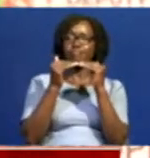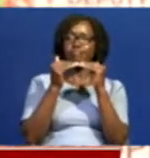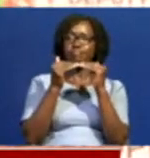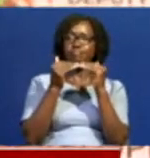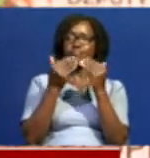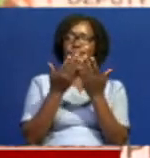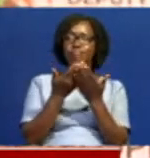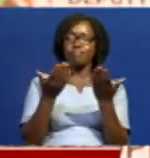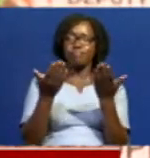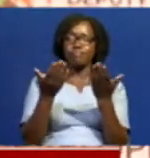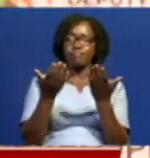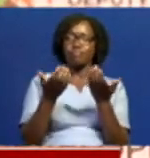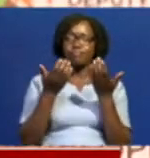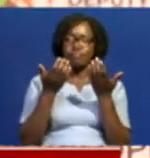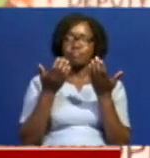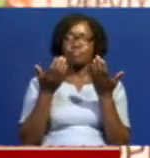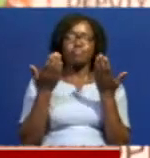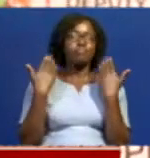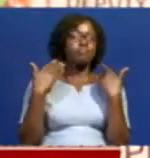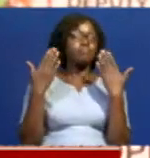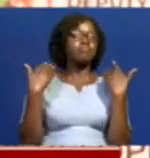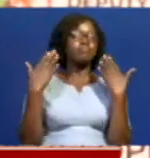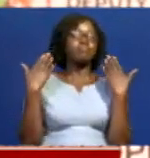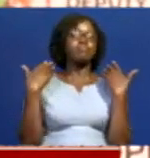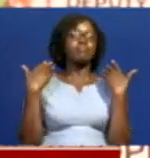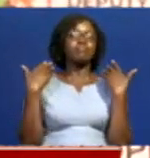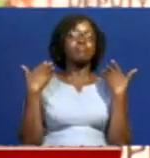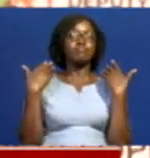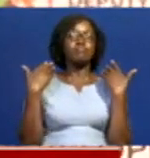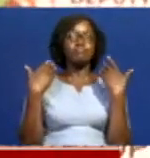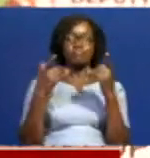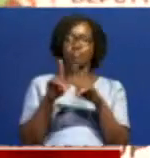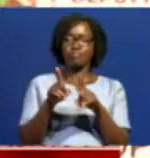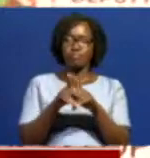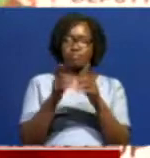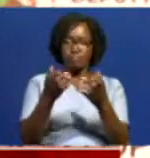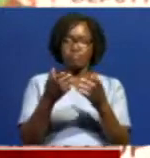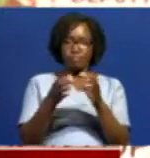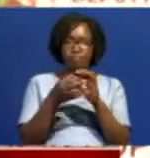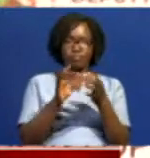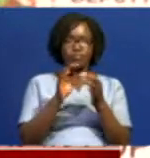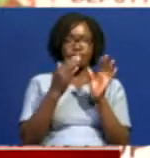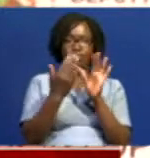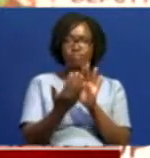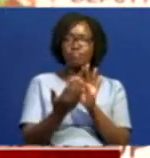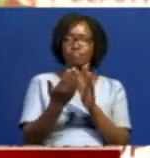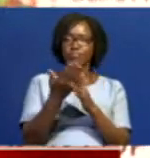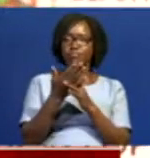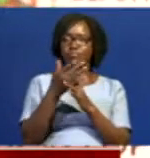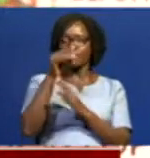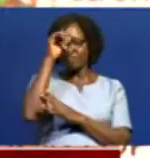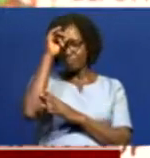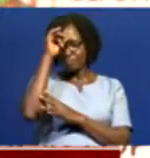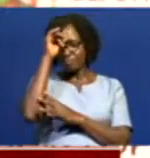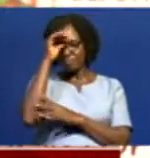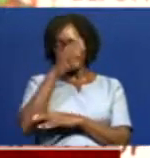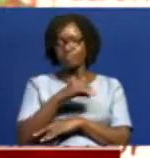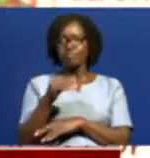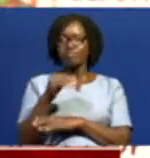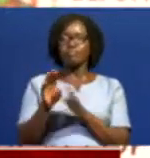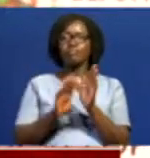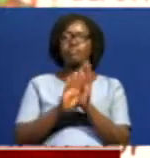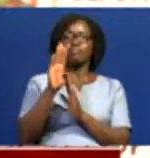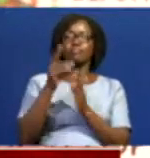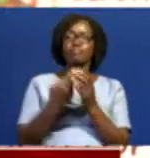are infinite. Consequently, the need for a coordinated approach between the government and